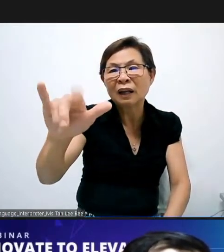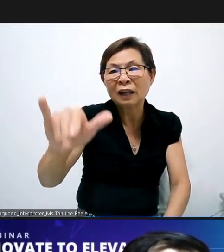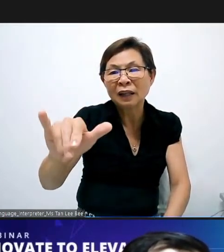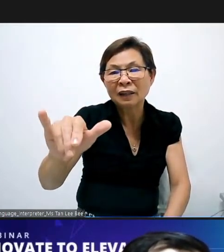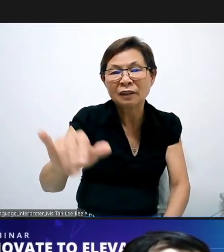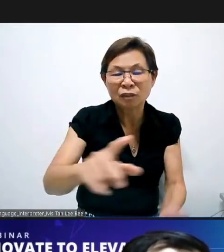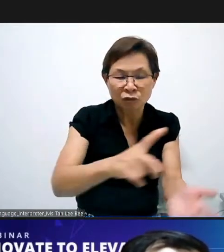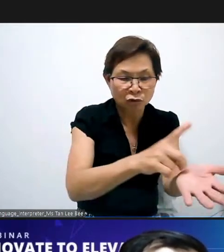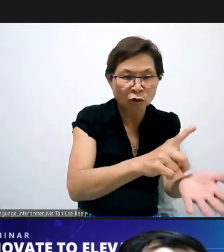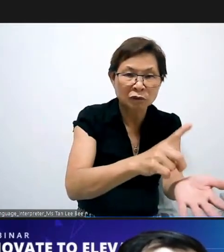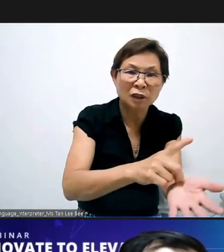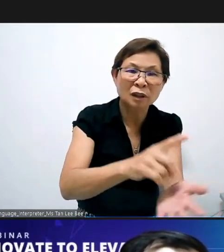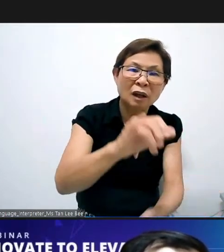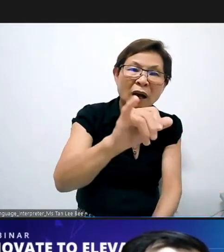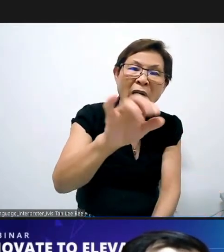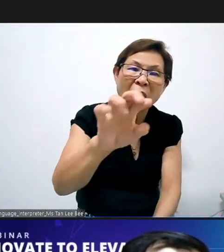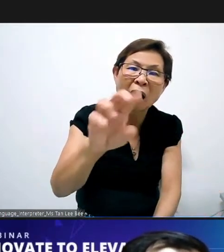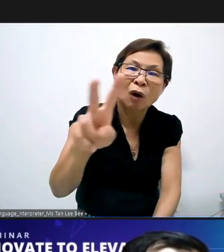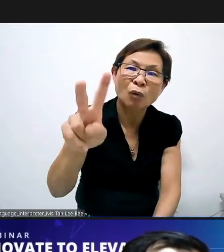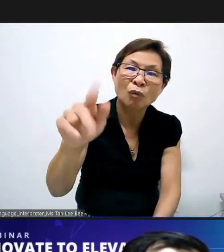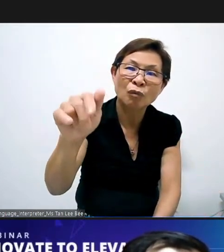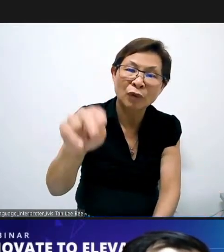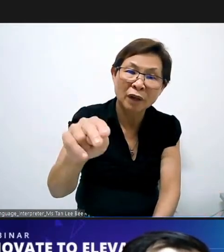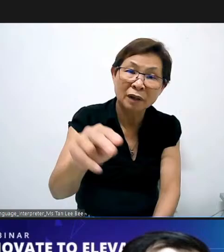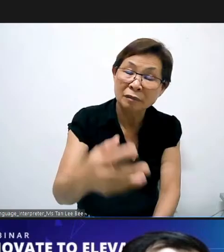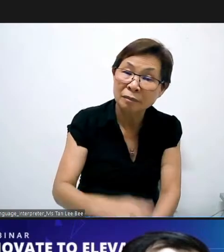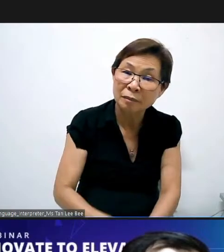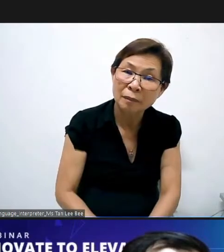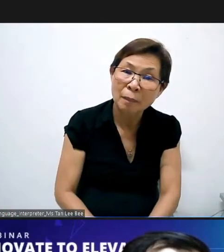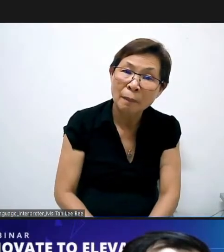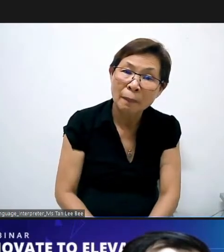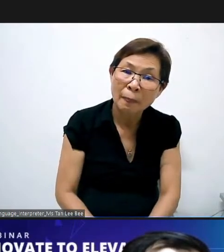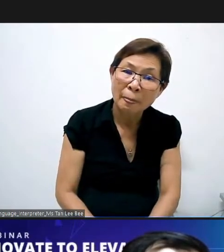Irvin, Miss Betia, when you're ready.